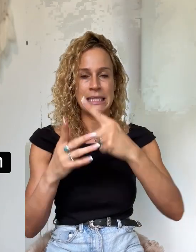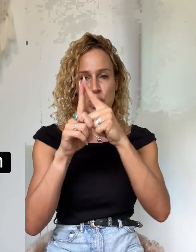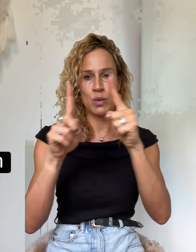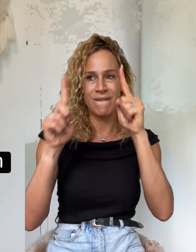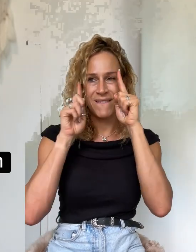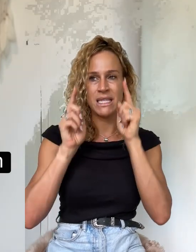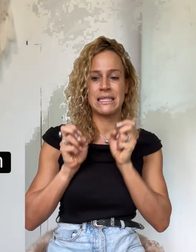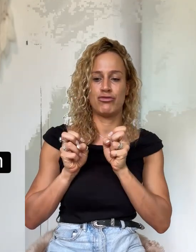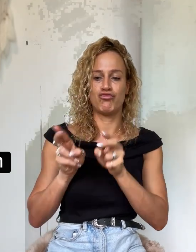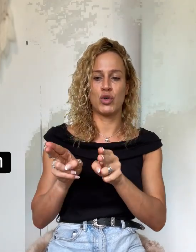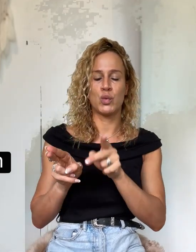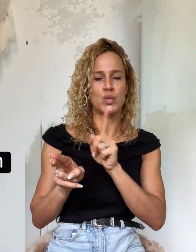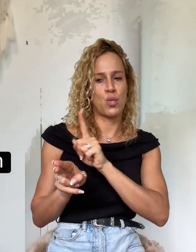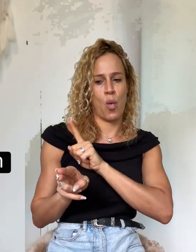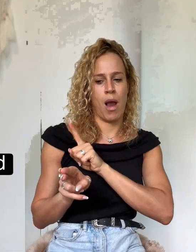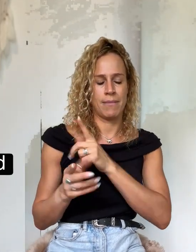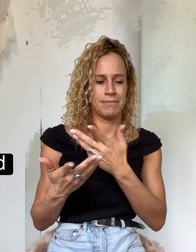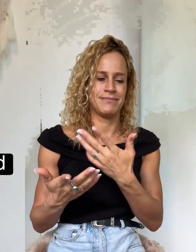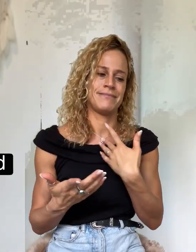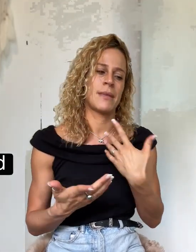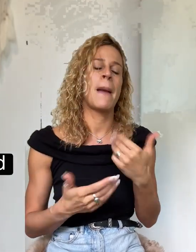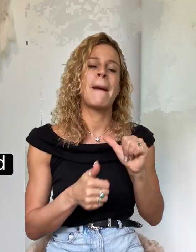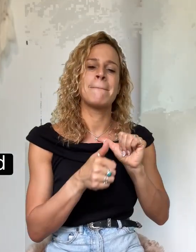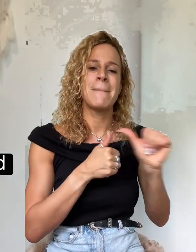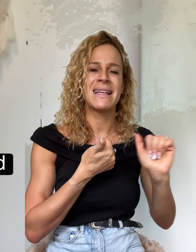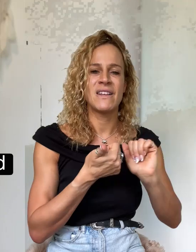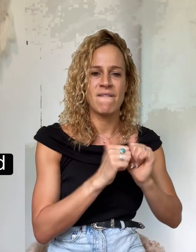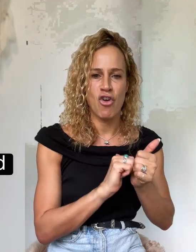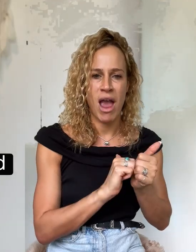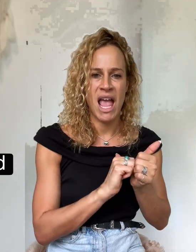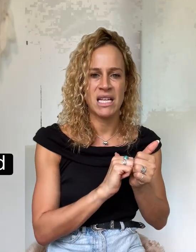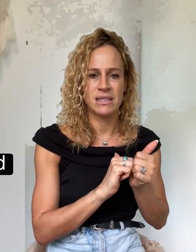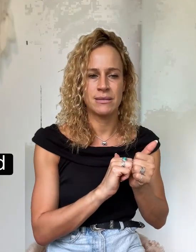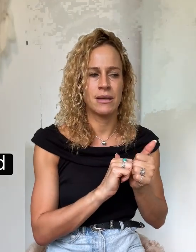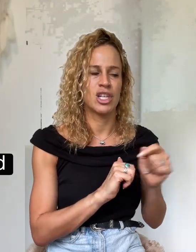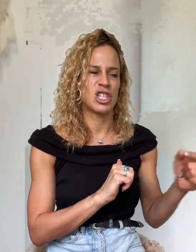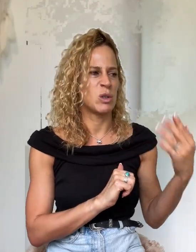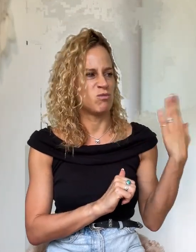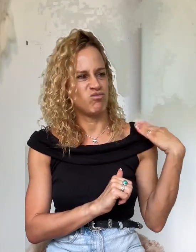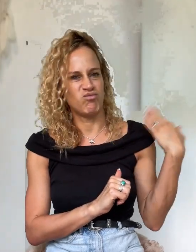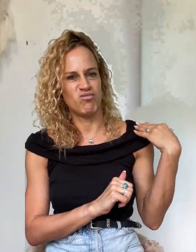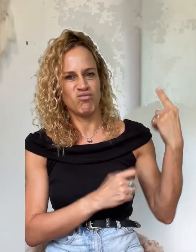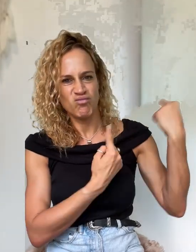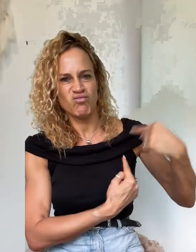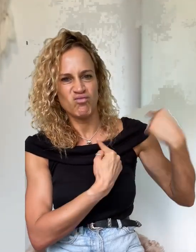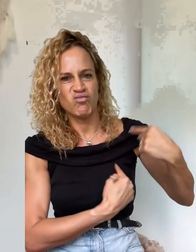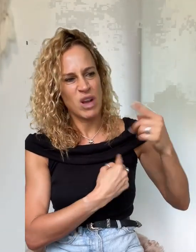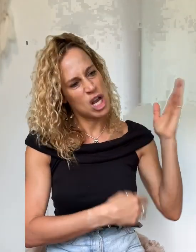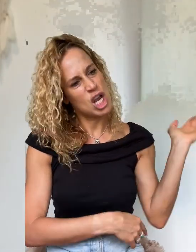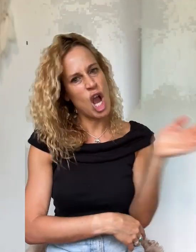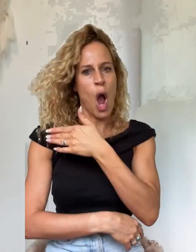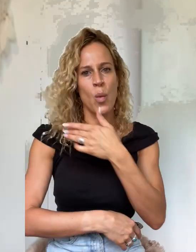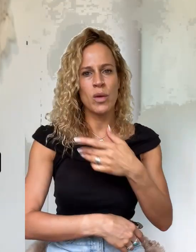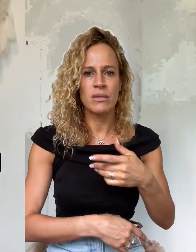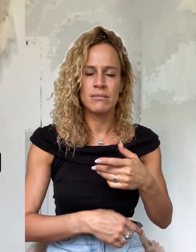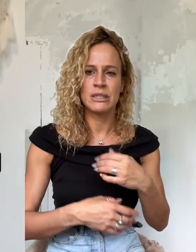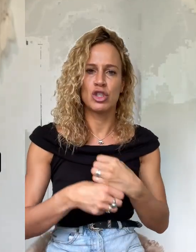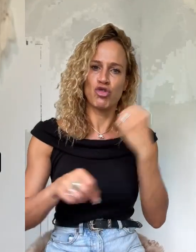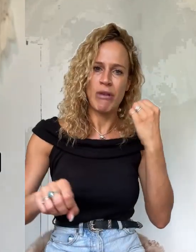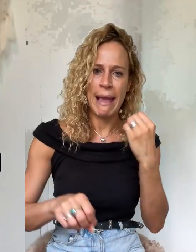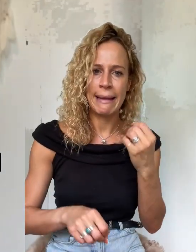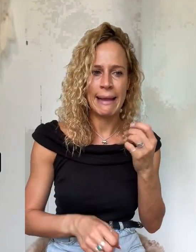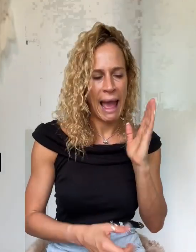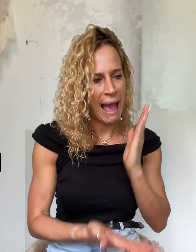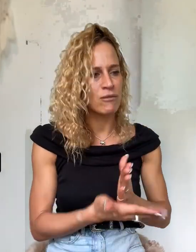decided to go down the university route. One, because my best friend bullied me into it. She was like, go and do your degree. Two, because